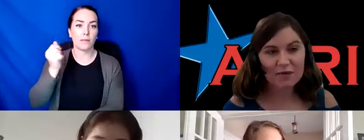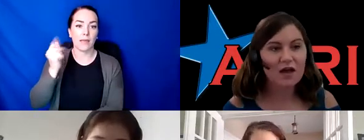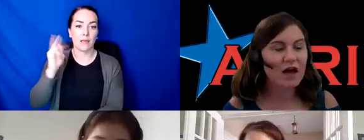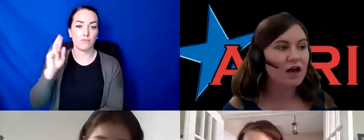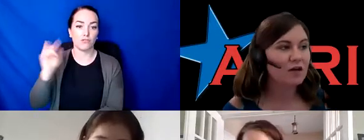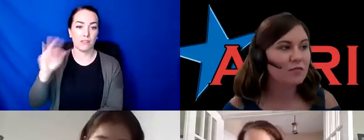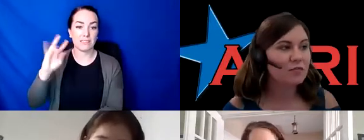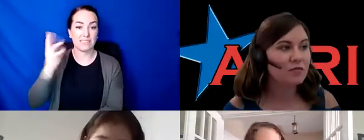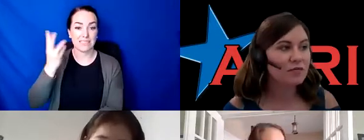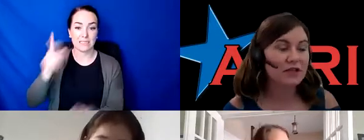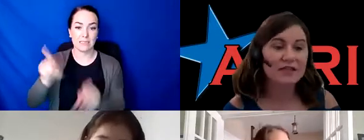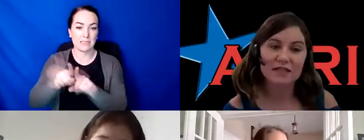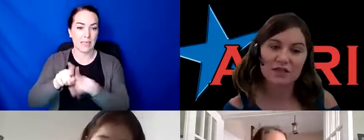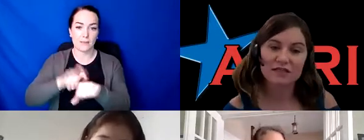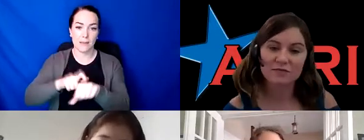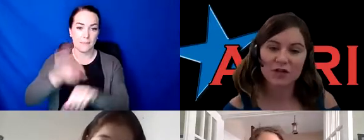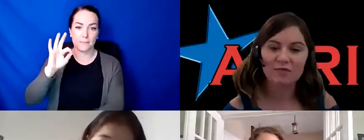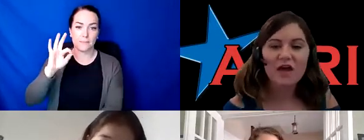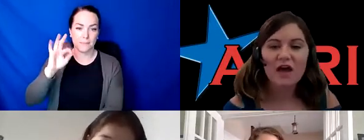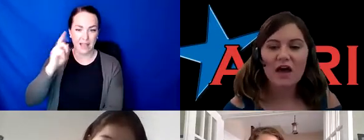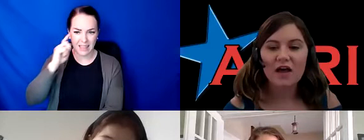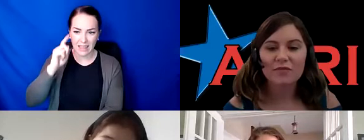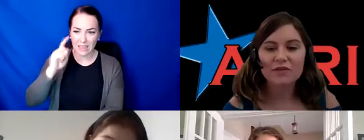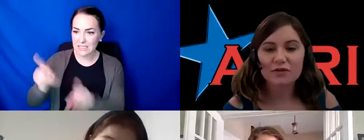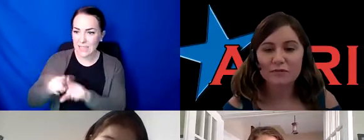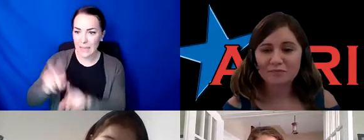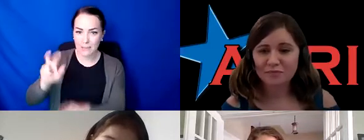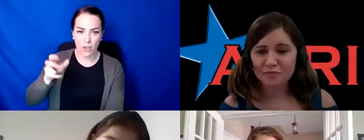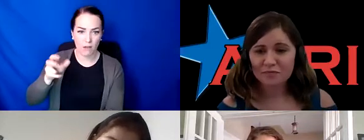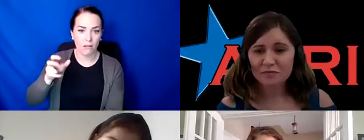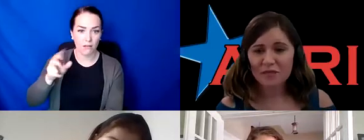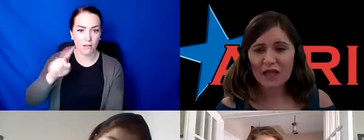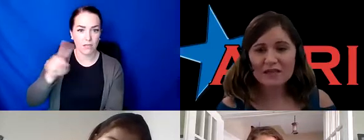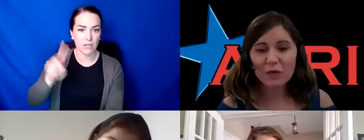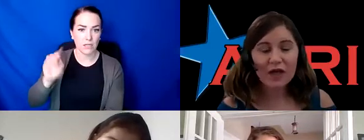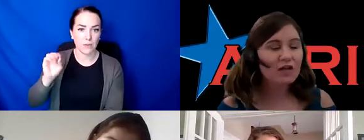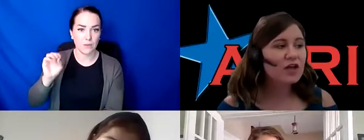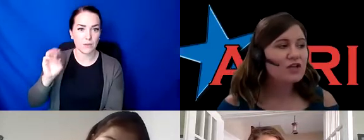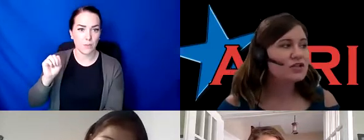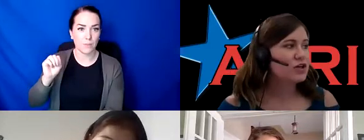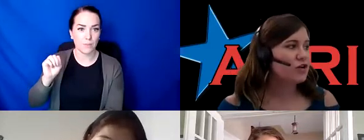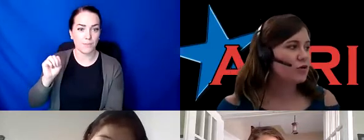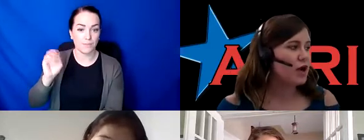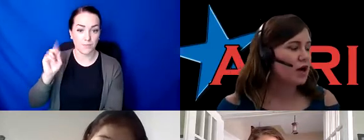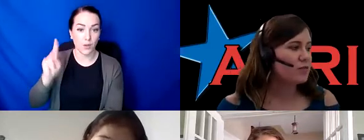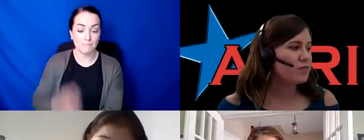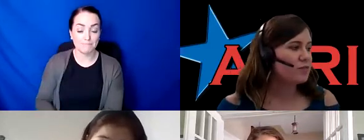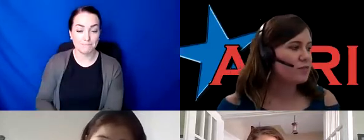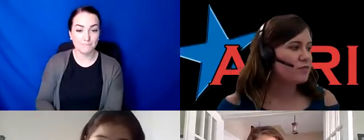time. I think it's actually the same channel, the Zoom as well.